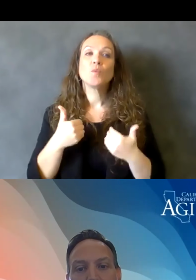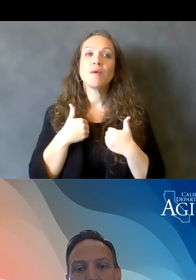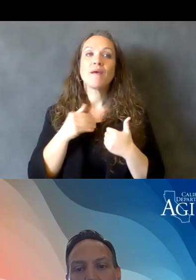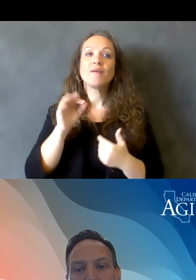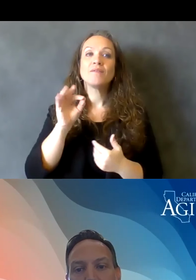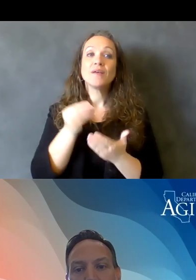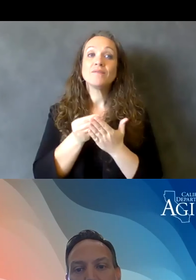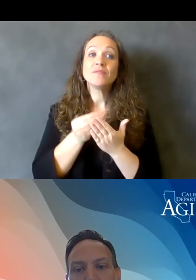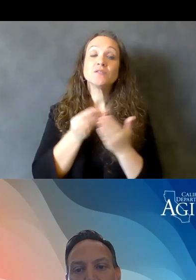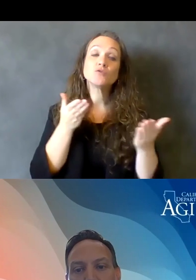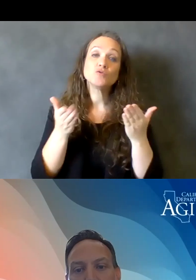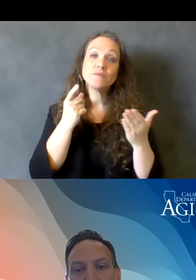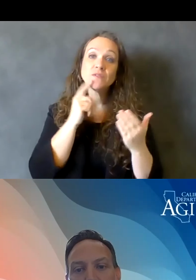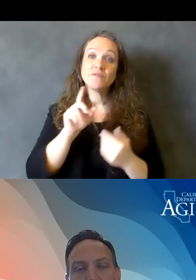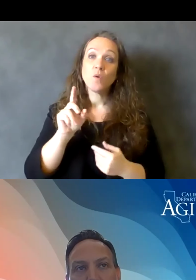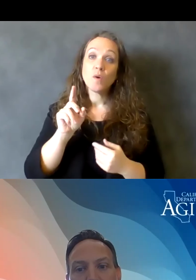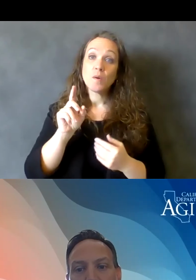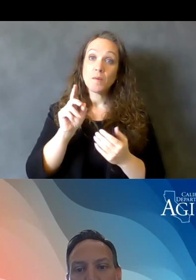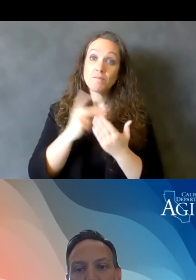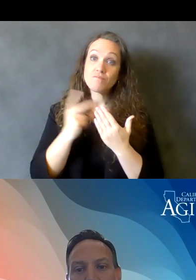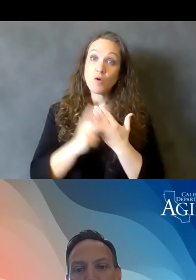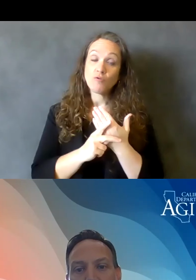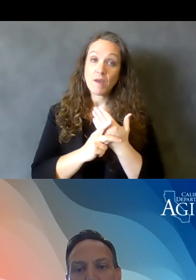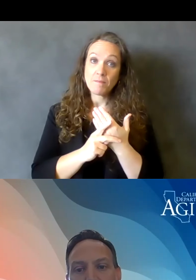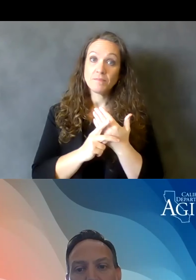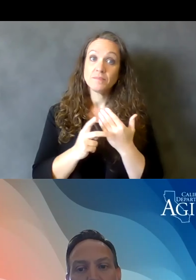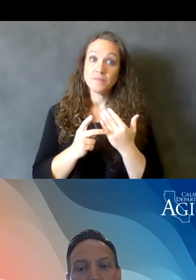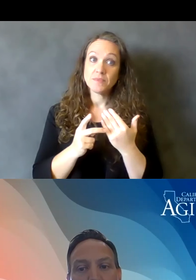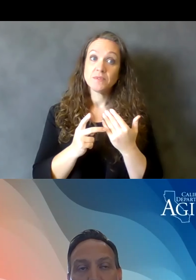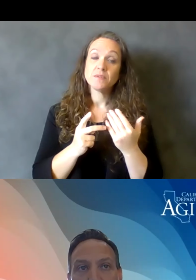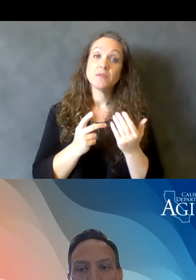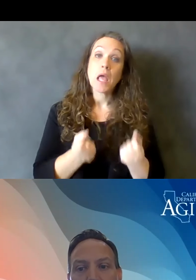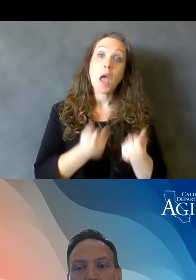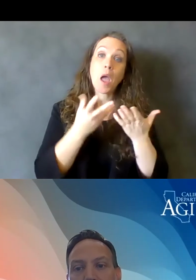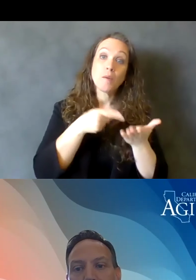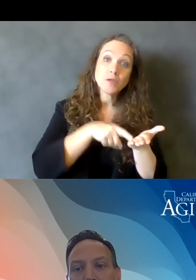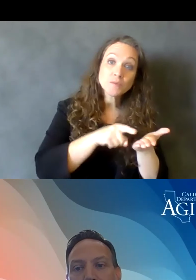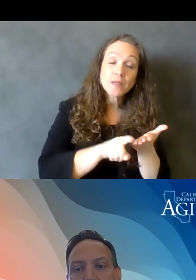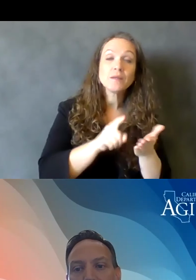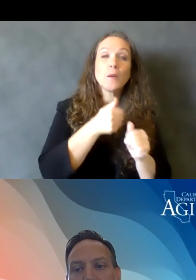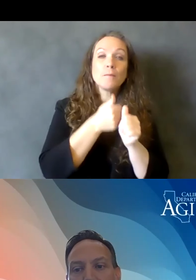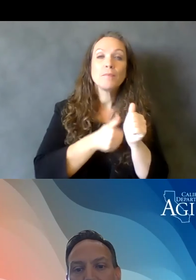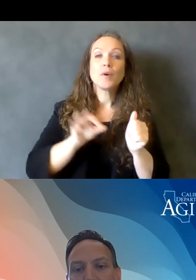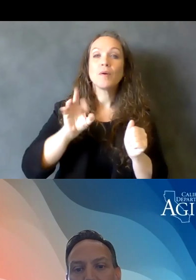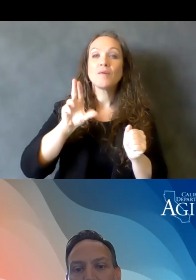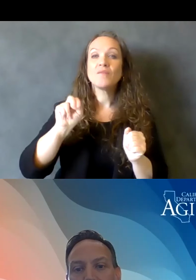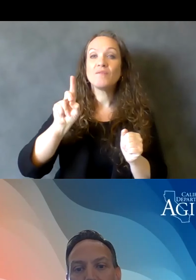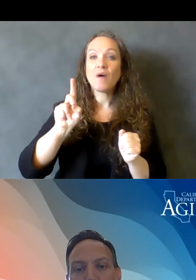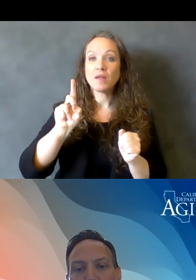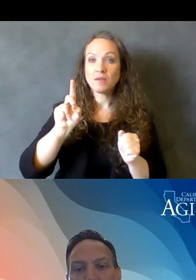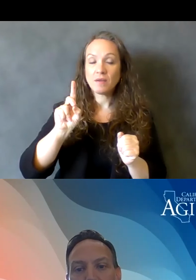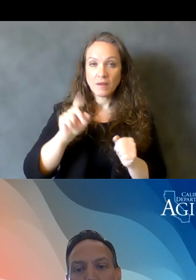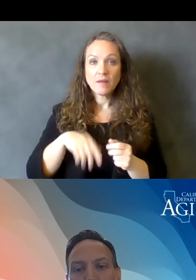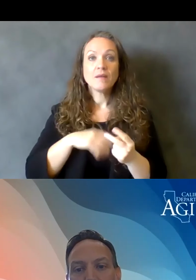programs that includes information about program expenditures by fund source, number of services delivered,